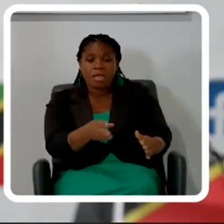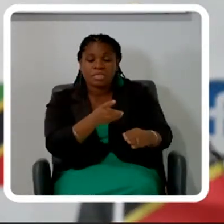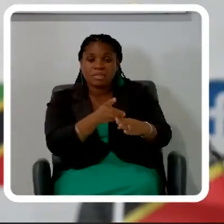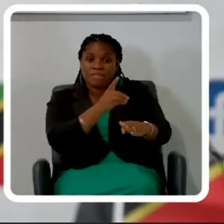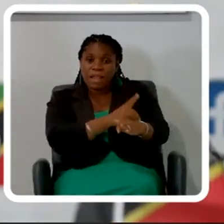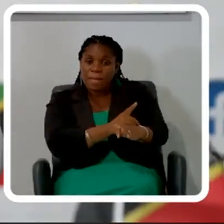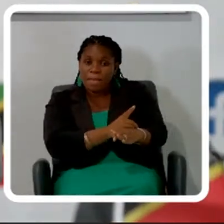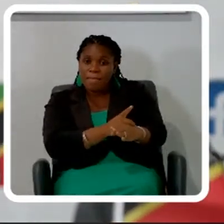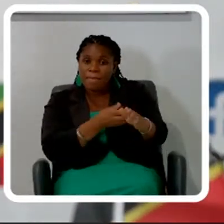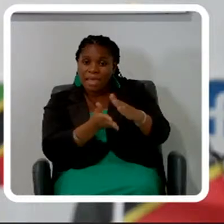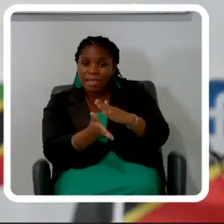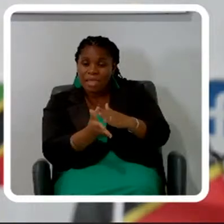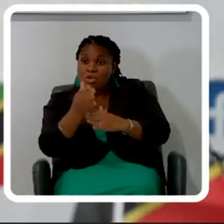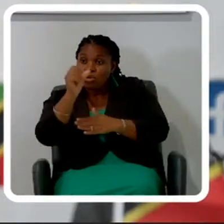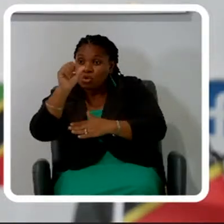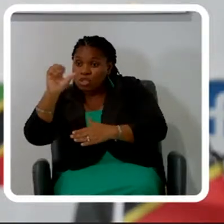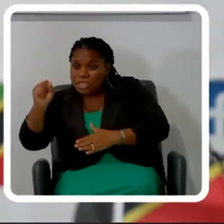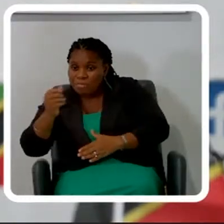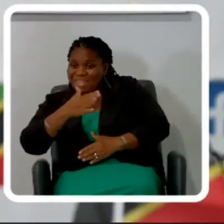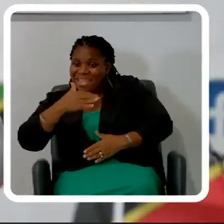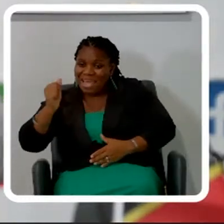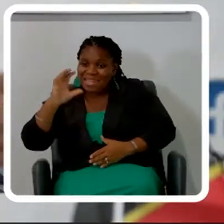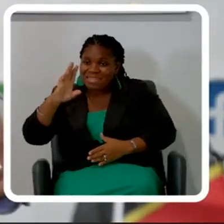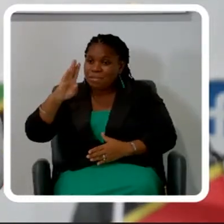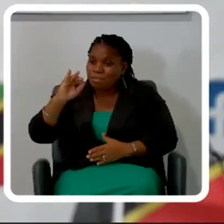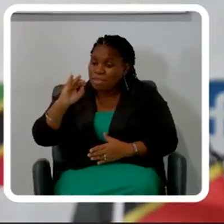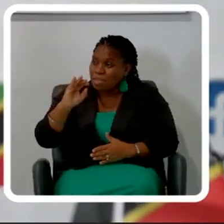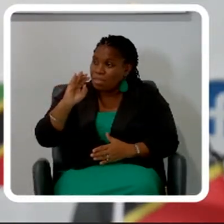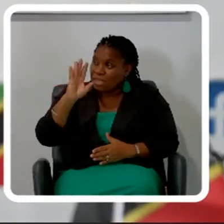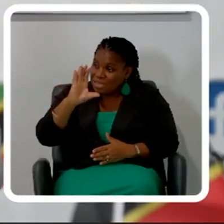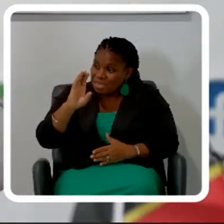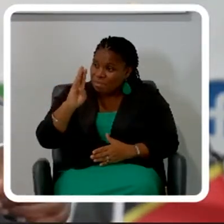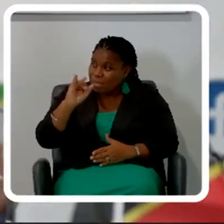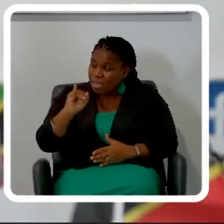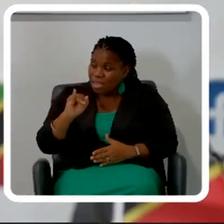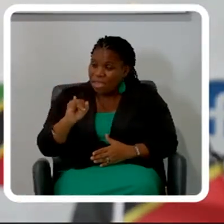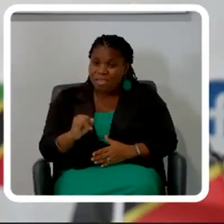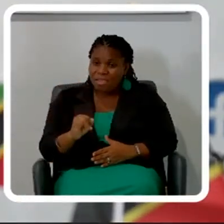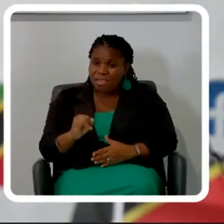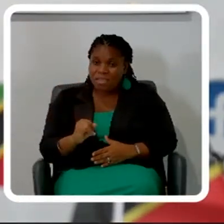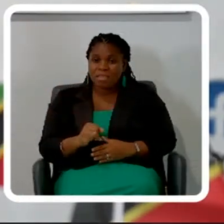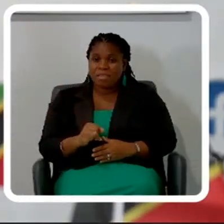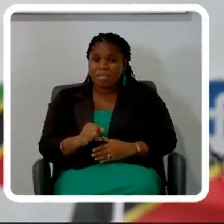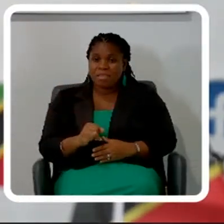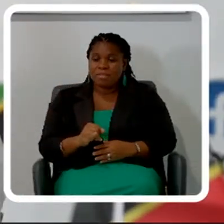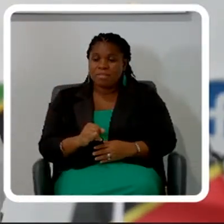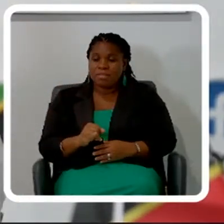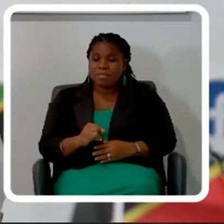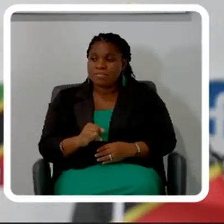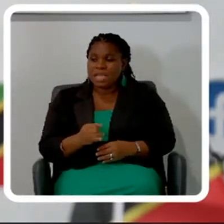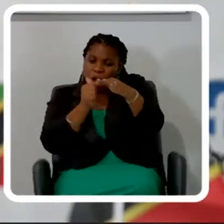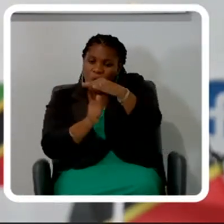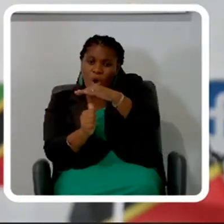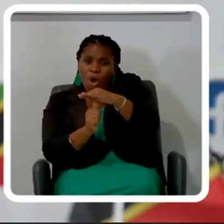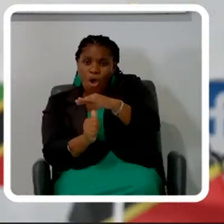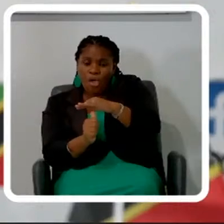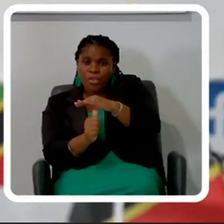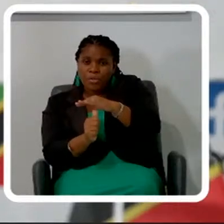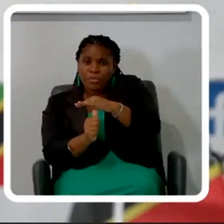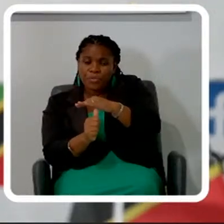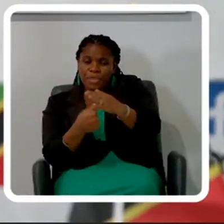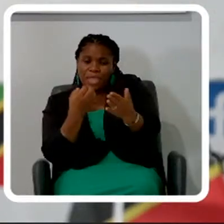Left everything in shambles and was hiding the economic situation of the country in the development